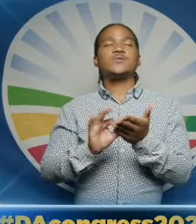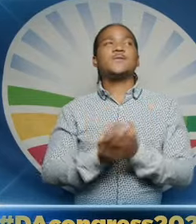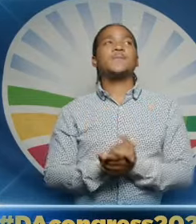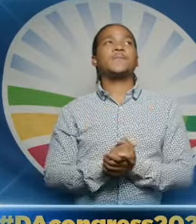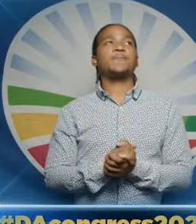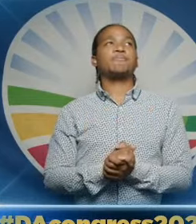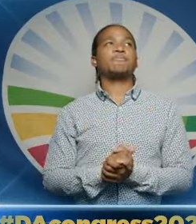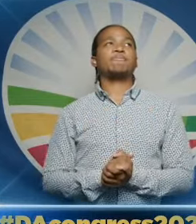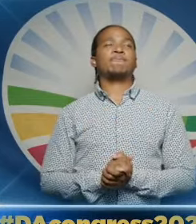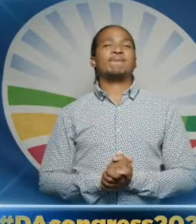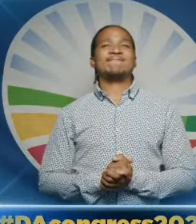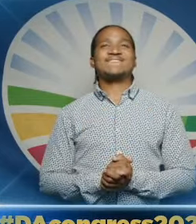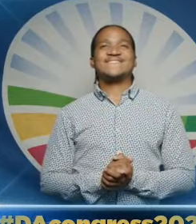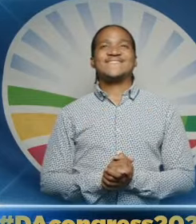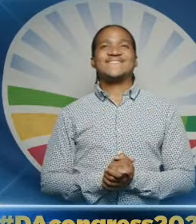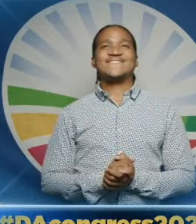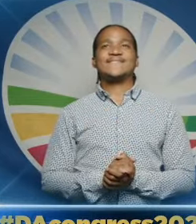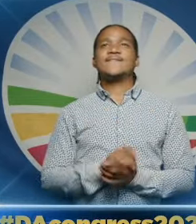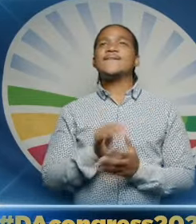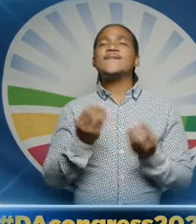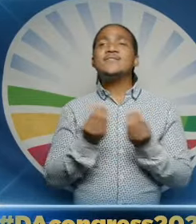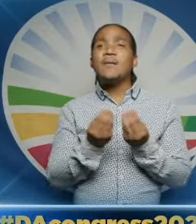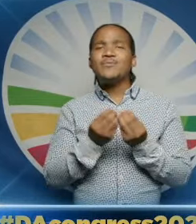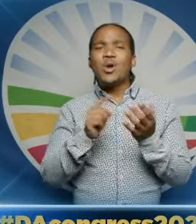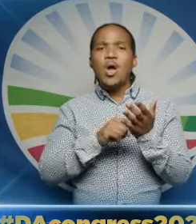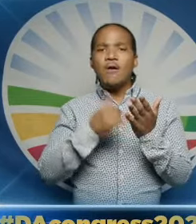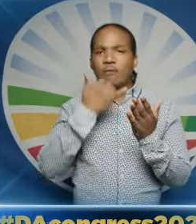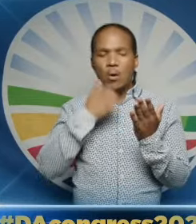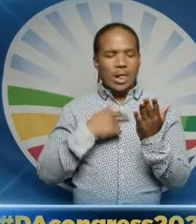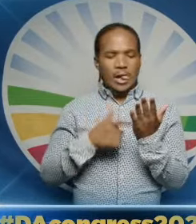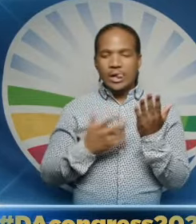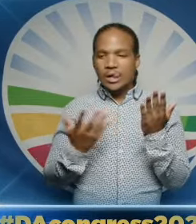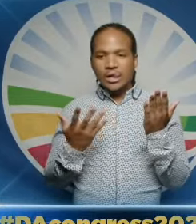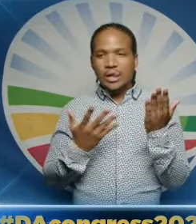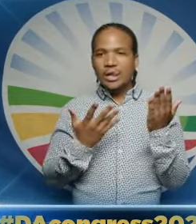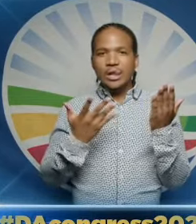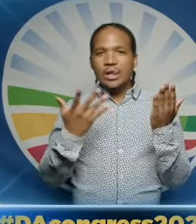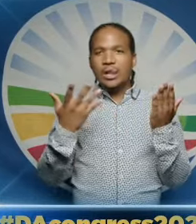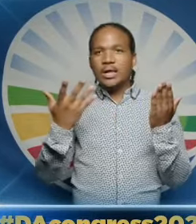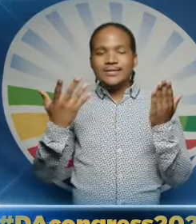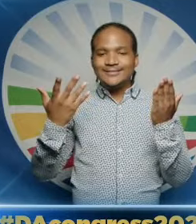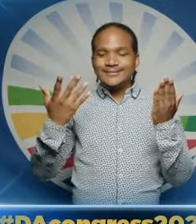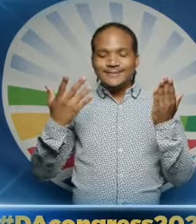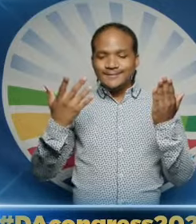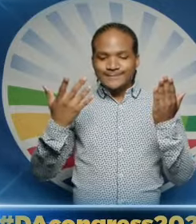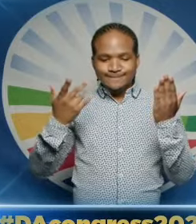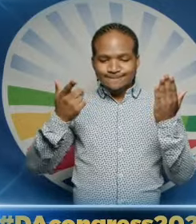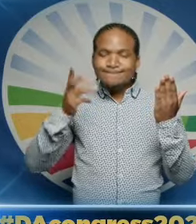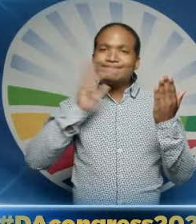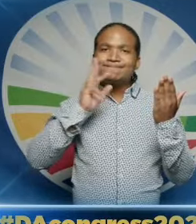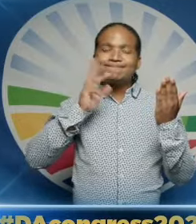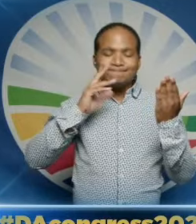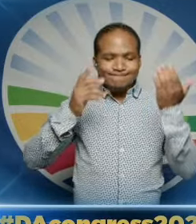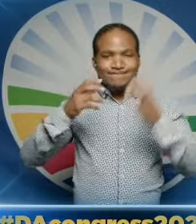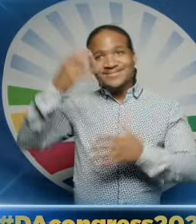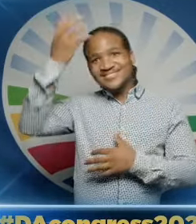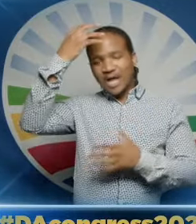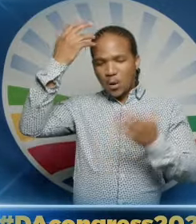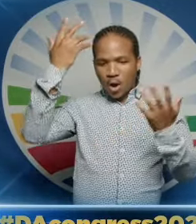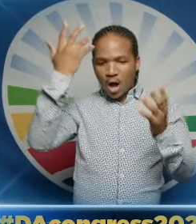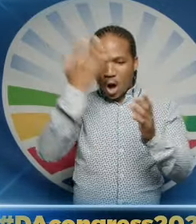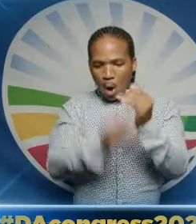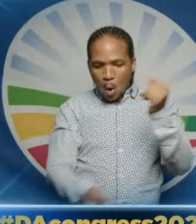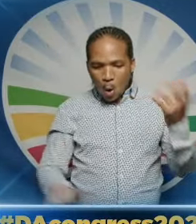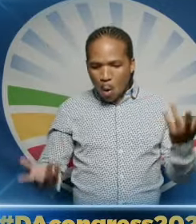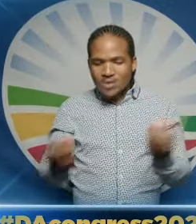the voting help desk. So if something goes wrong with your cell phone, you drop it into the shower basin or something like that, don't worry, we'll have